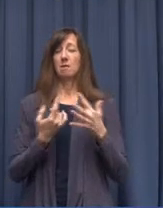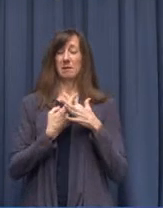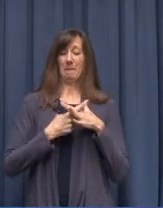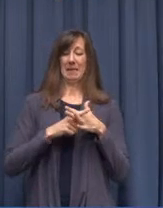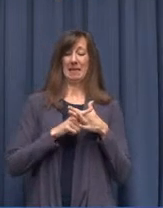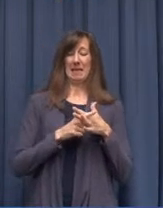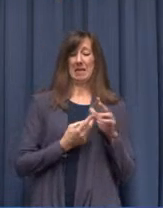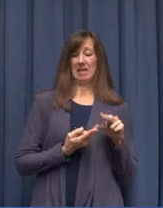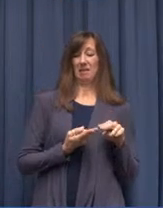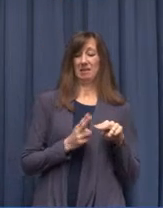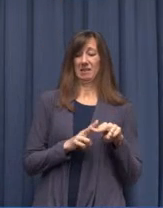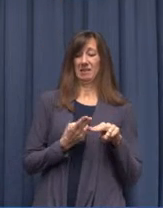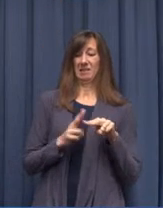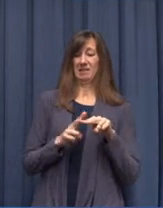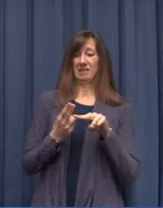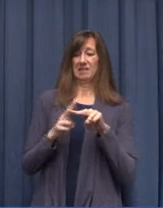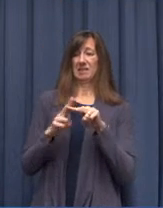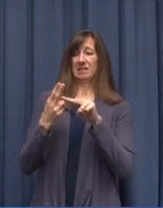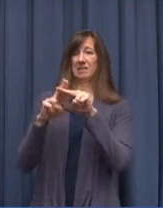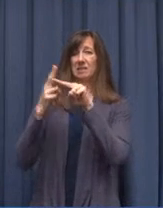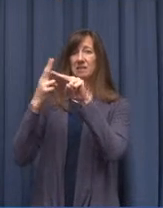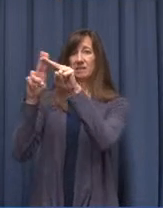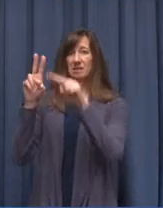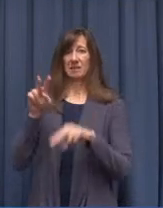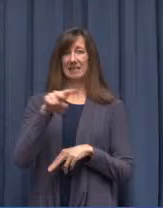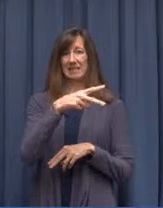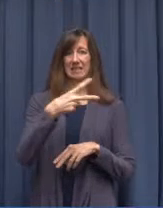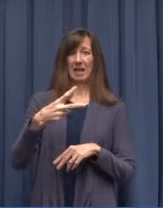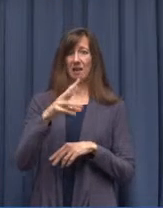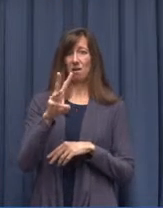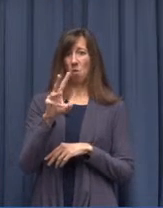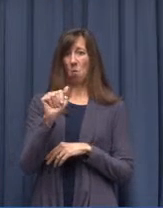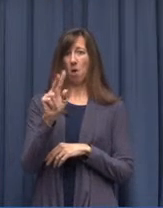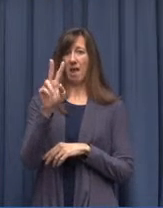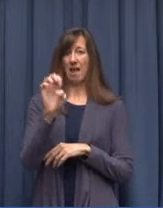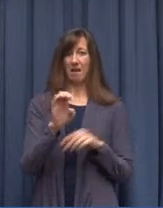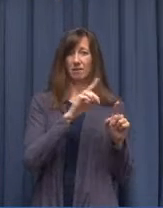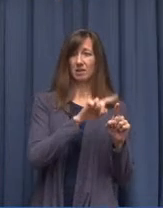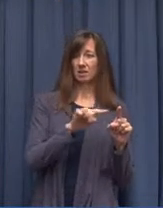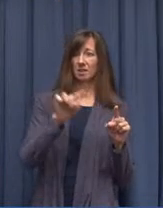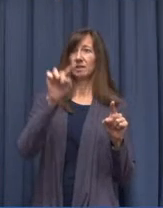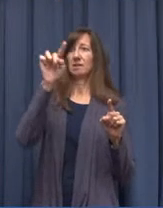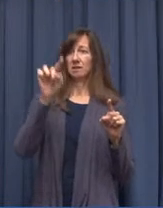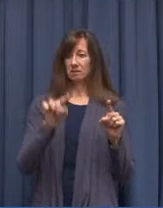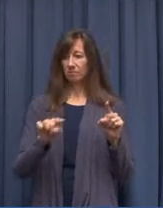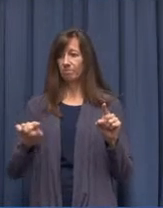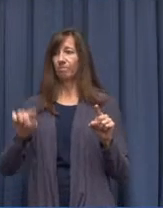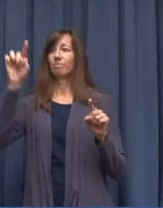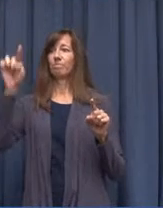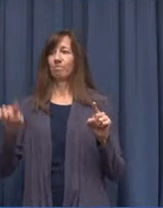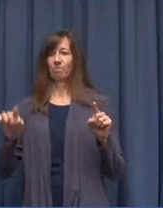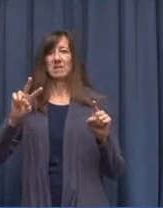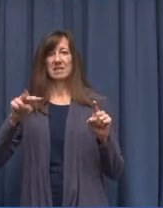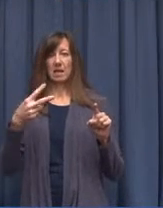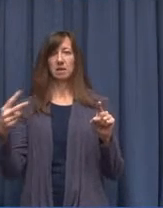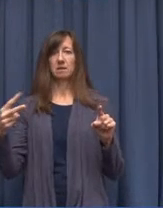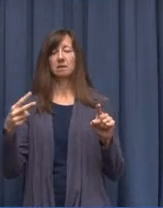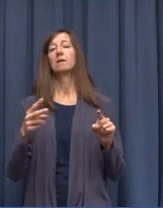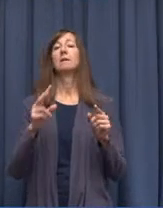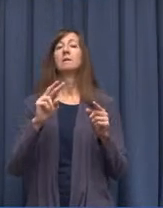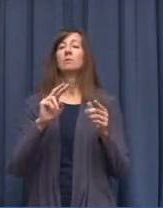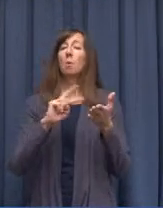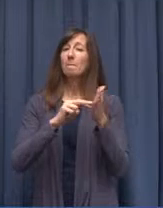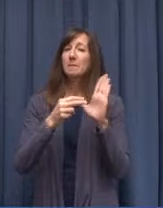second wave, we're still early enough that what we do in the next few days and weeks will really, really matter in terms